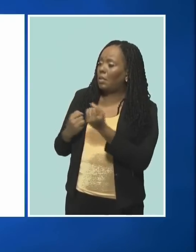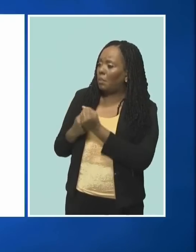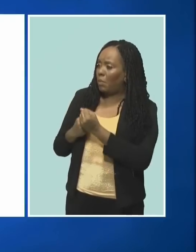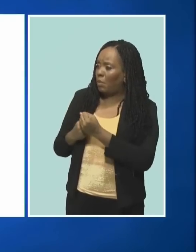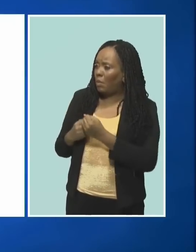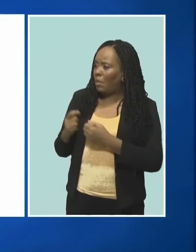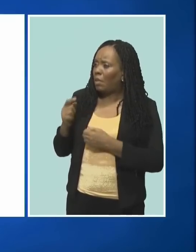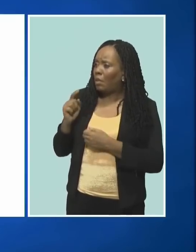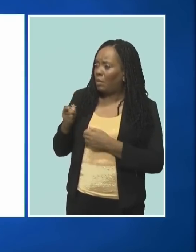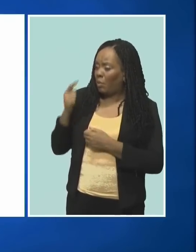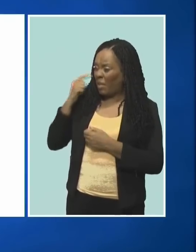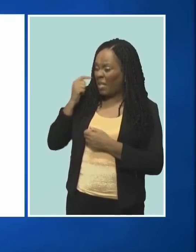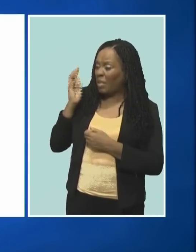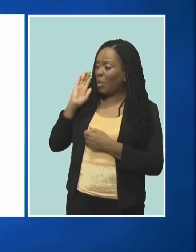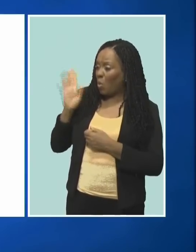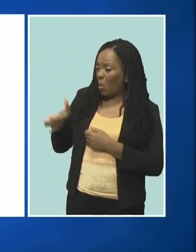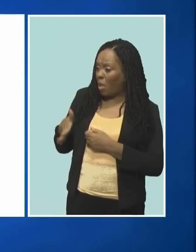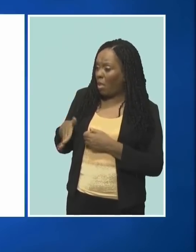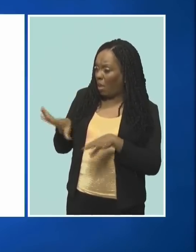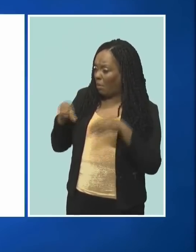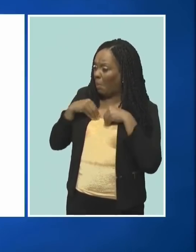from receiving the nomination?